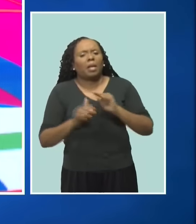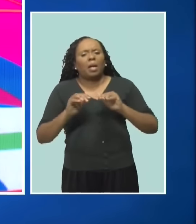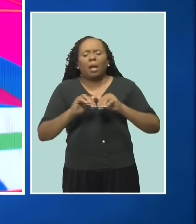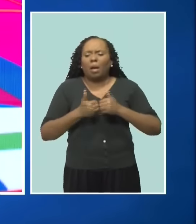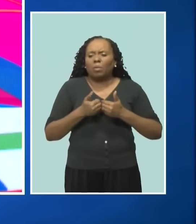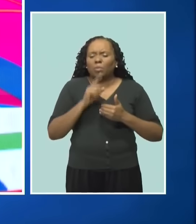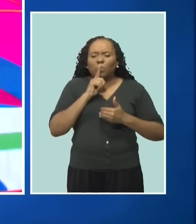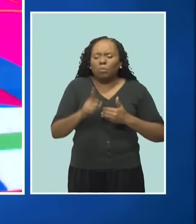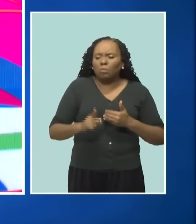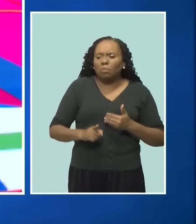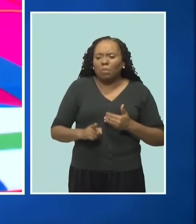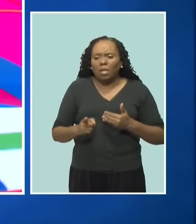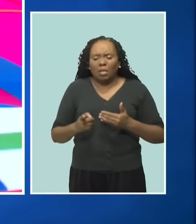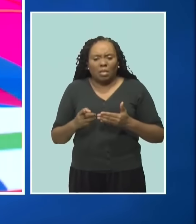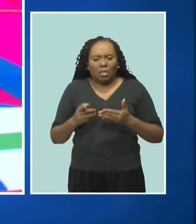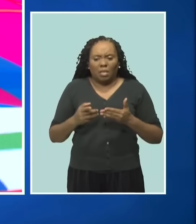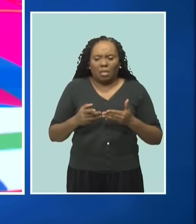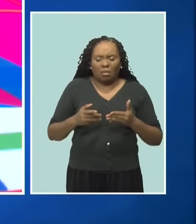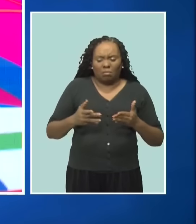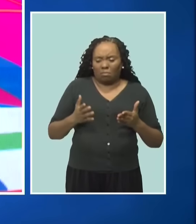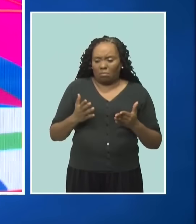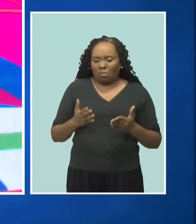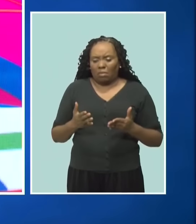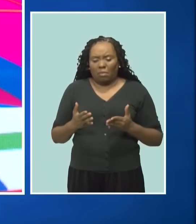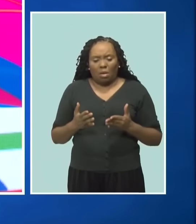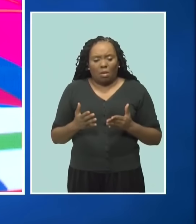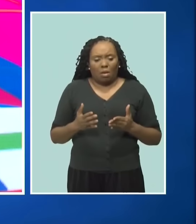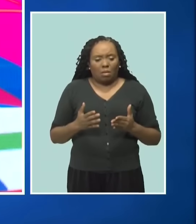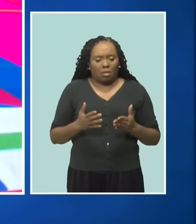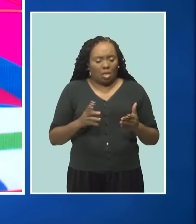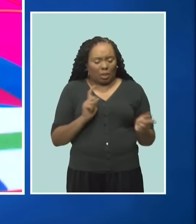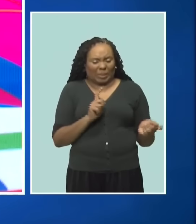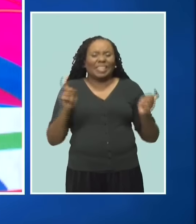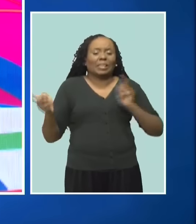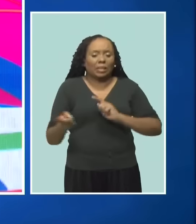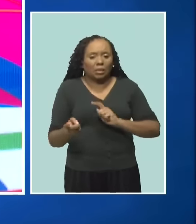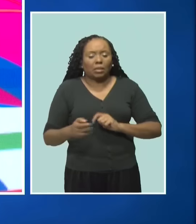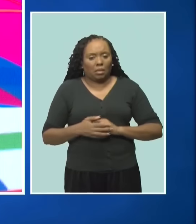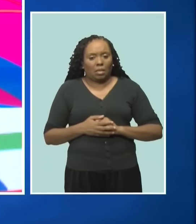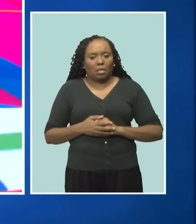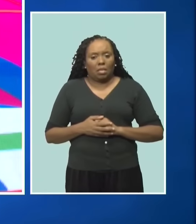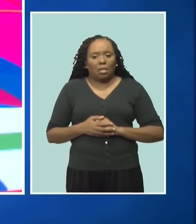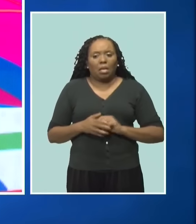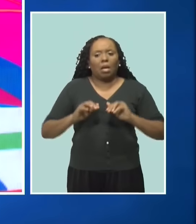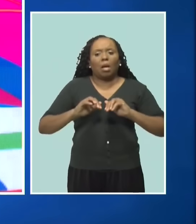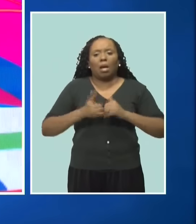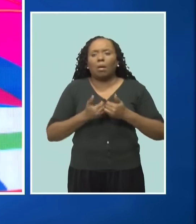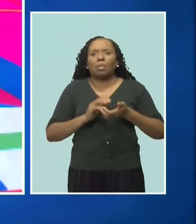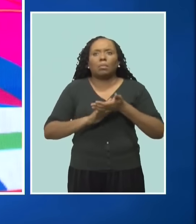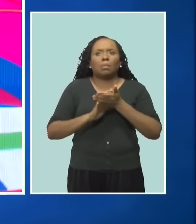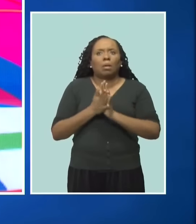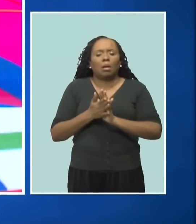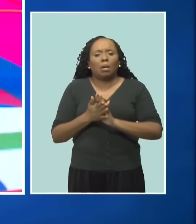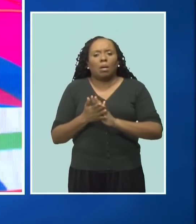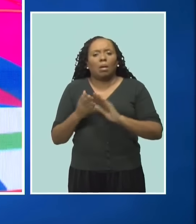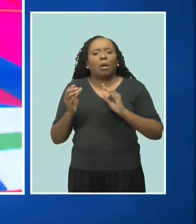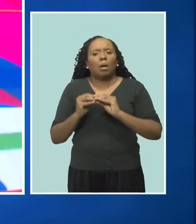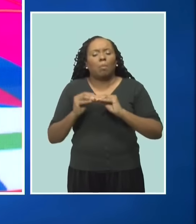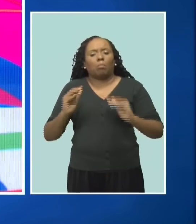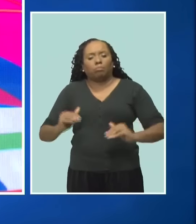crisis. Our responsibility as this generation at this moment in time, however harsh the headwinds may